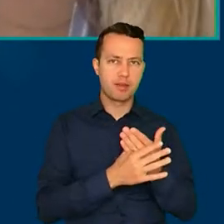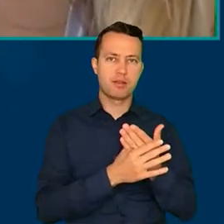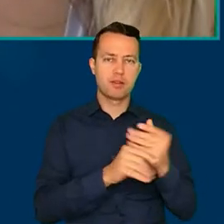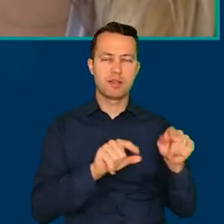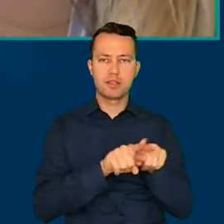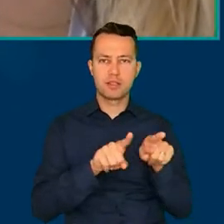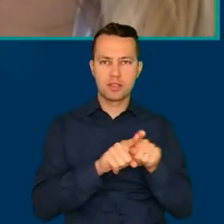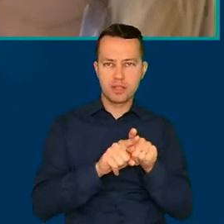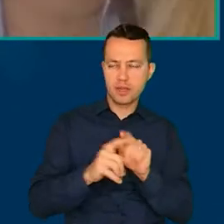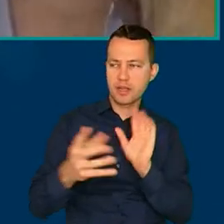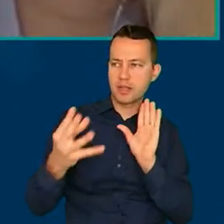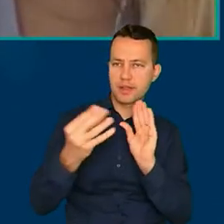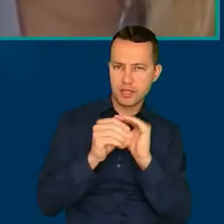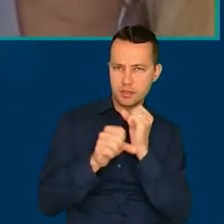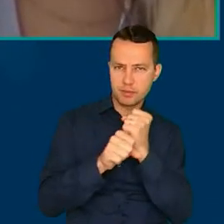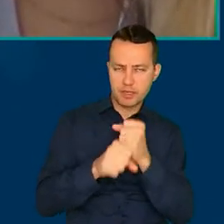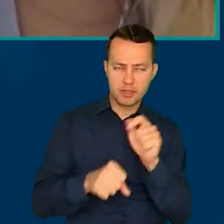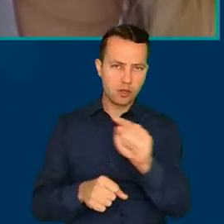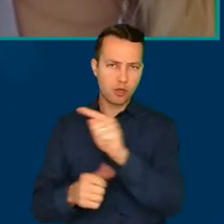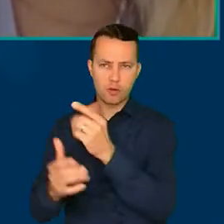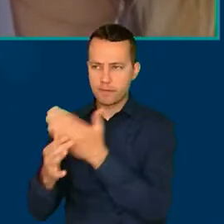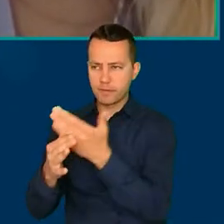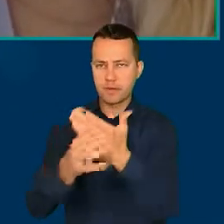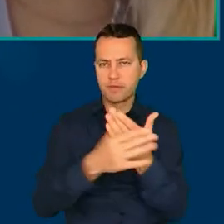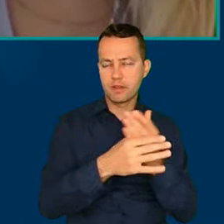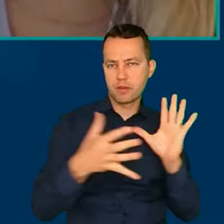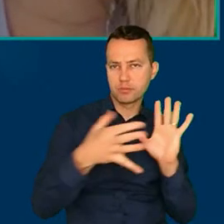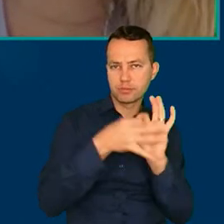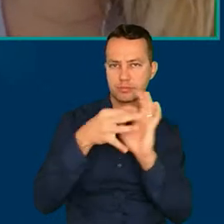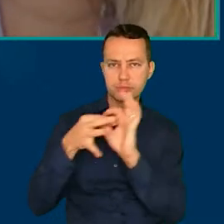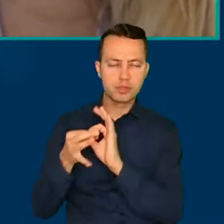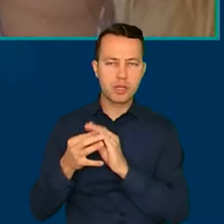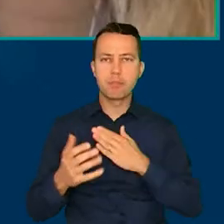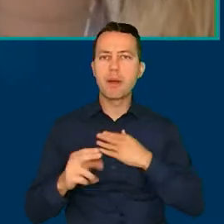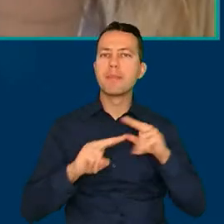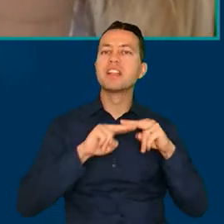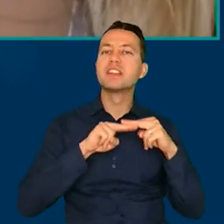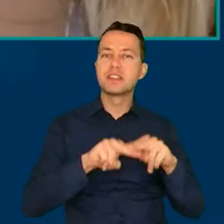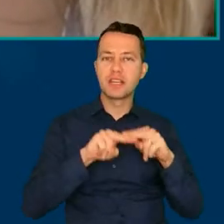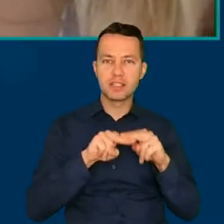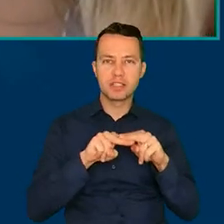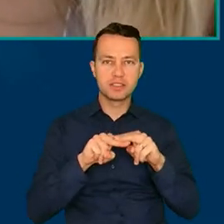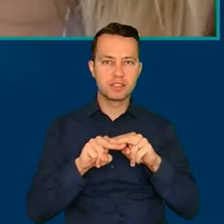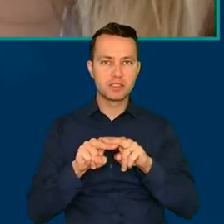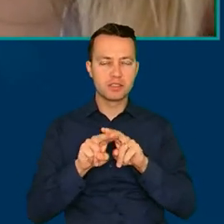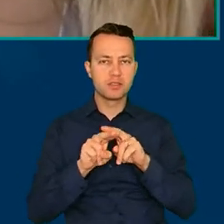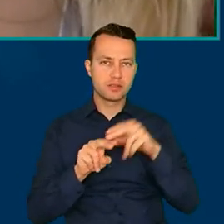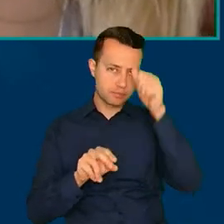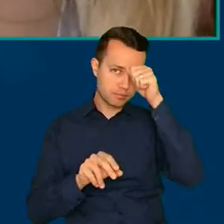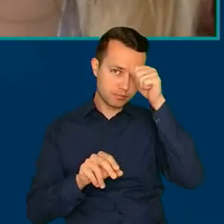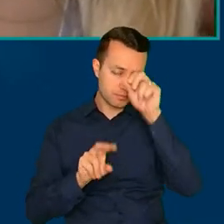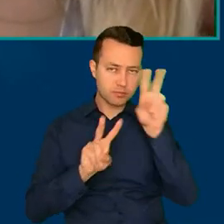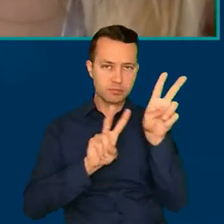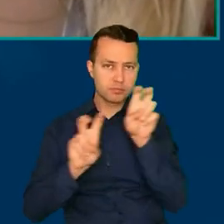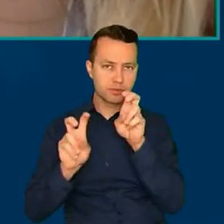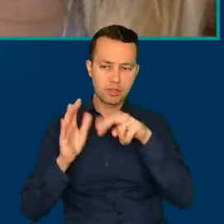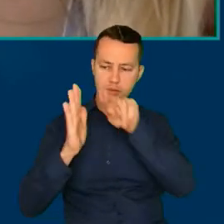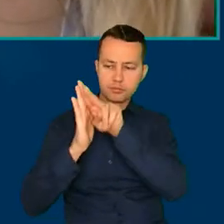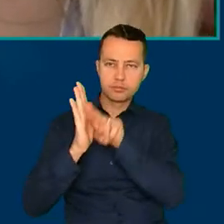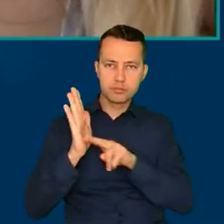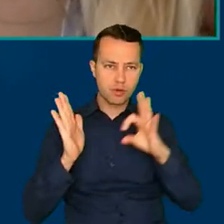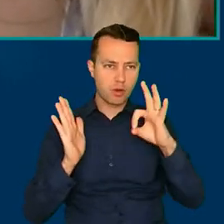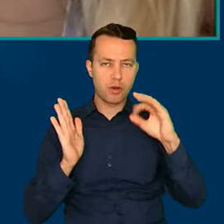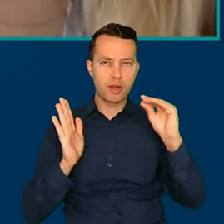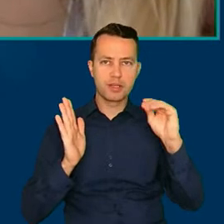which is OECD guidelines. The language around due diligence in that instrument is pretty minimal. It's a couple of paragraphs in our